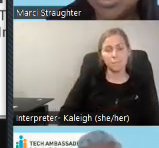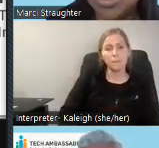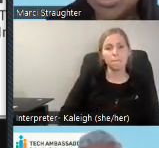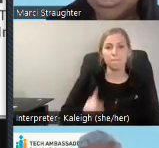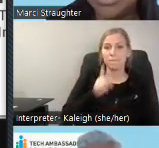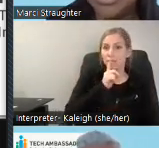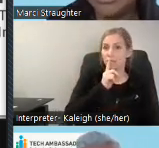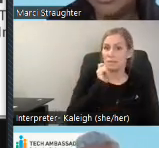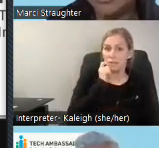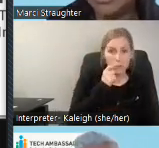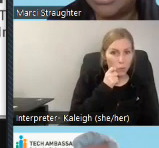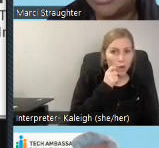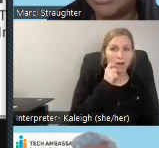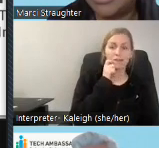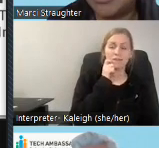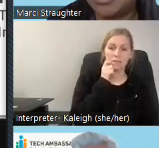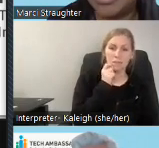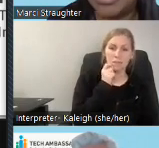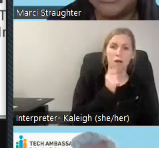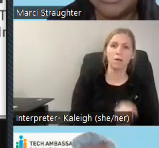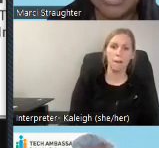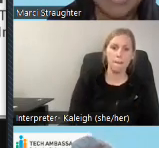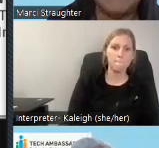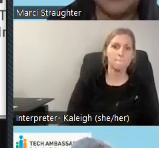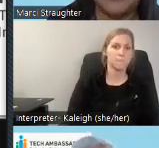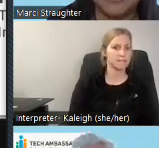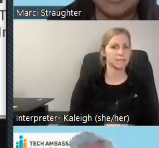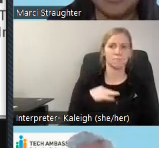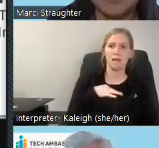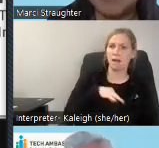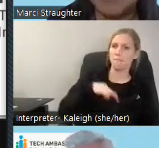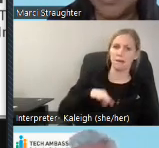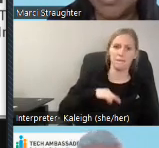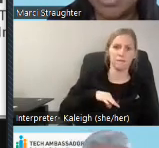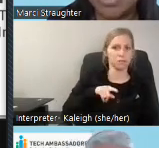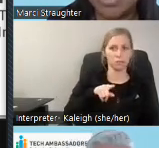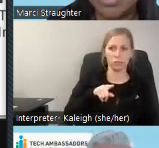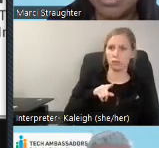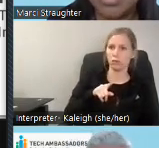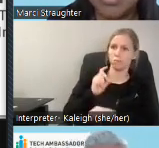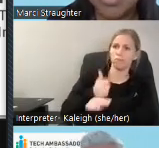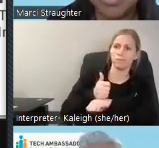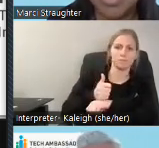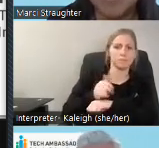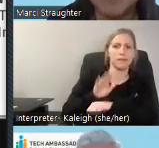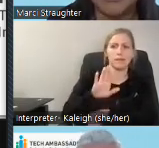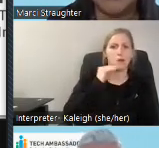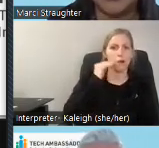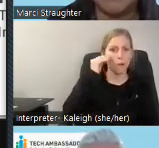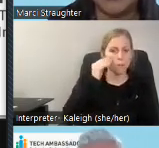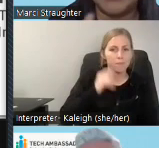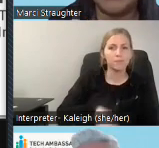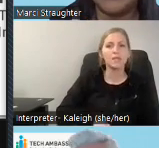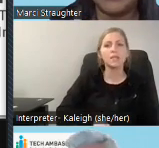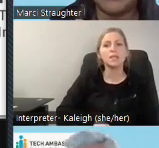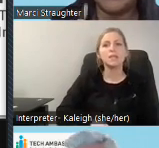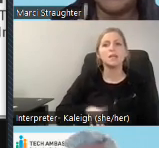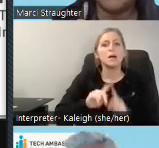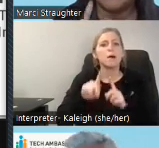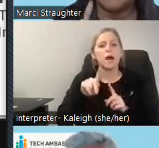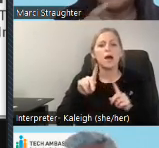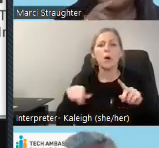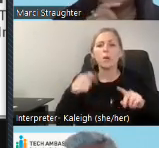really cool and a good thing to have in your home. Very good. So But similar but to I wanna August.